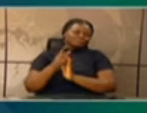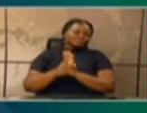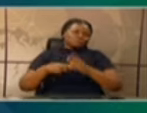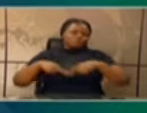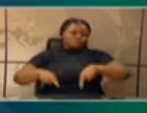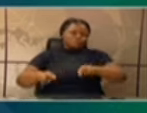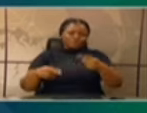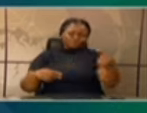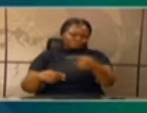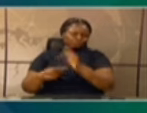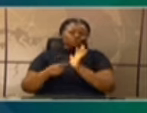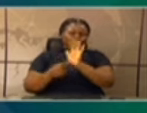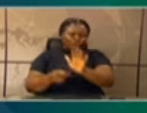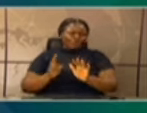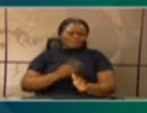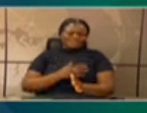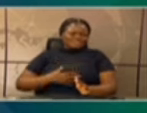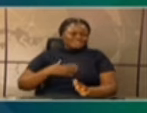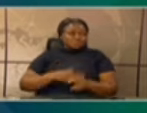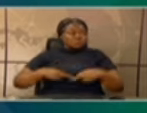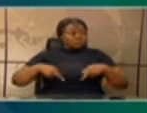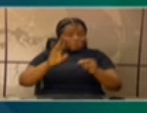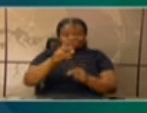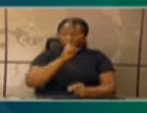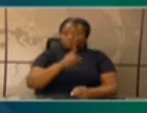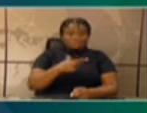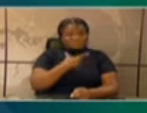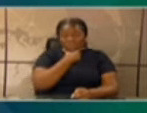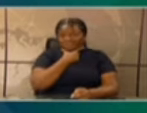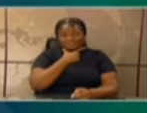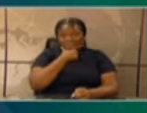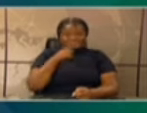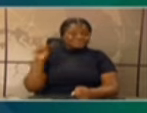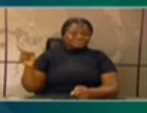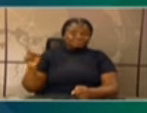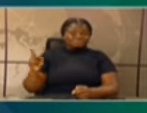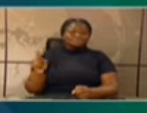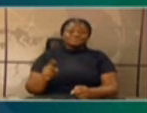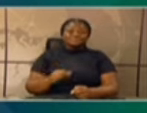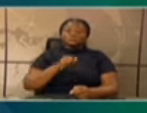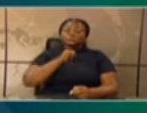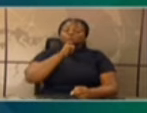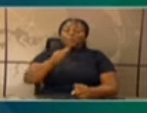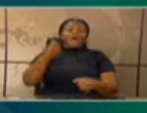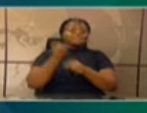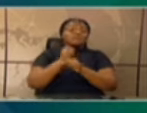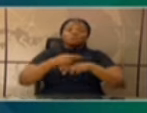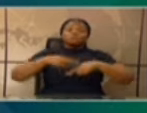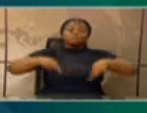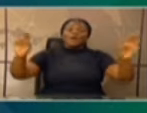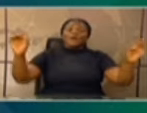have here. Nana do a buy way. Aya banya onye kwen kra